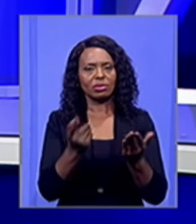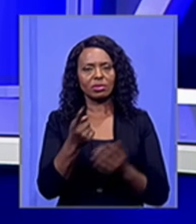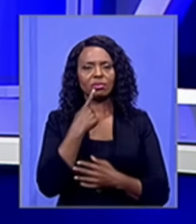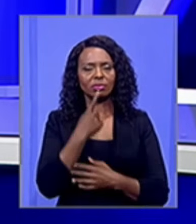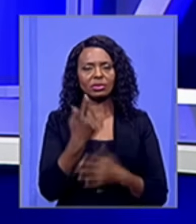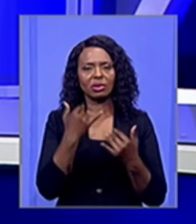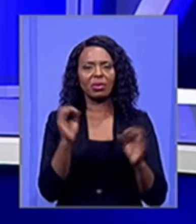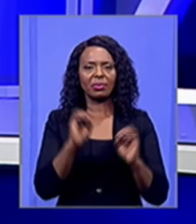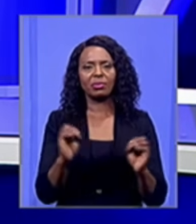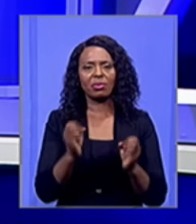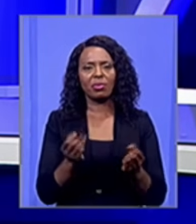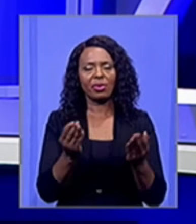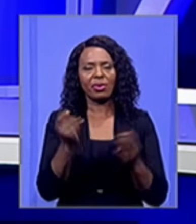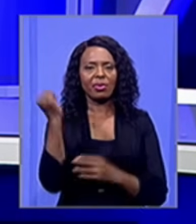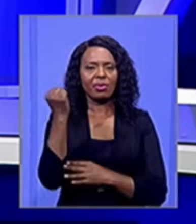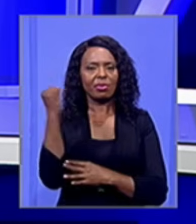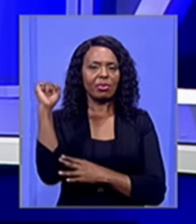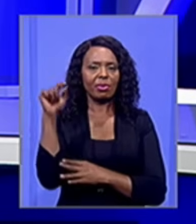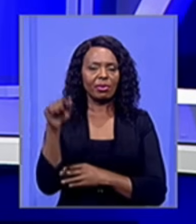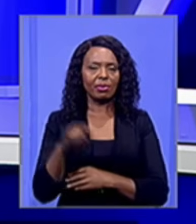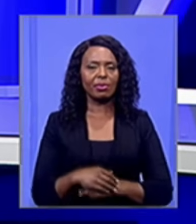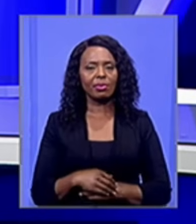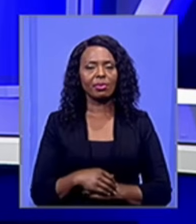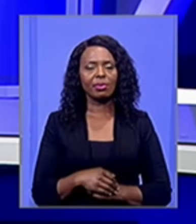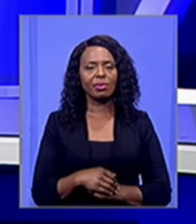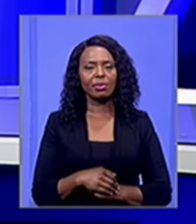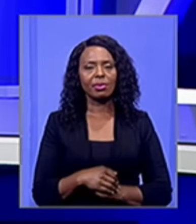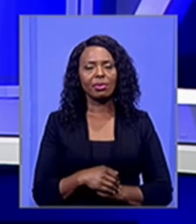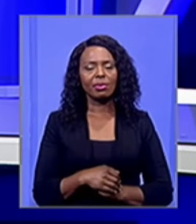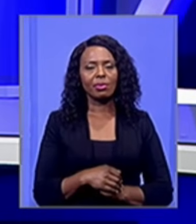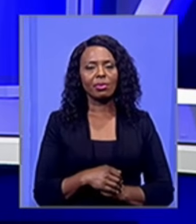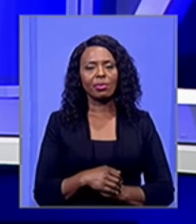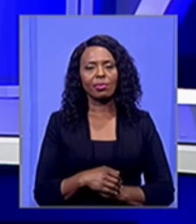boletse sena nakong ya Imbizo Potchefstroom Northwest.